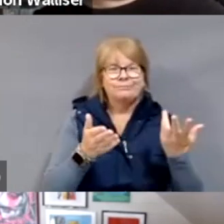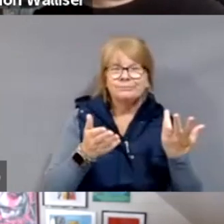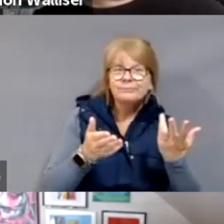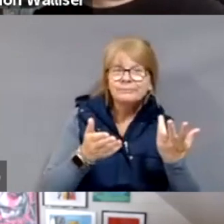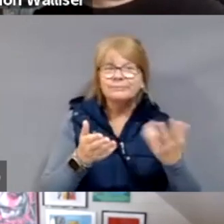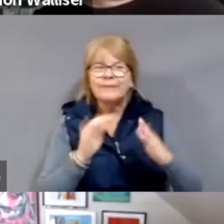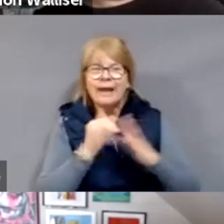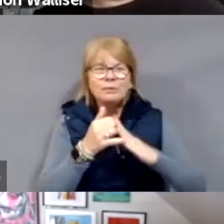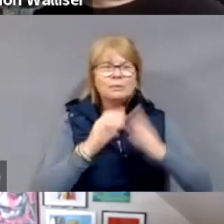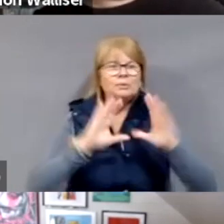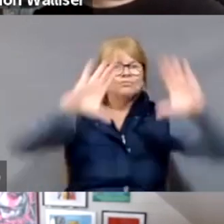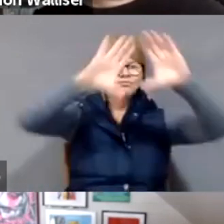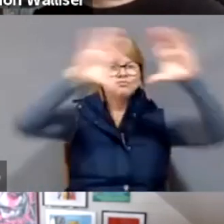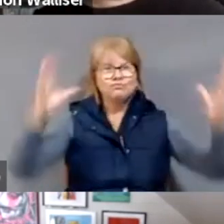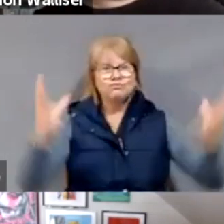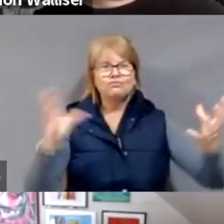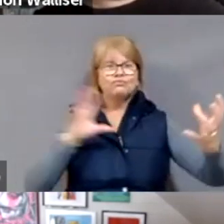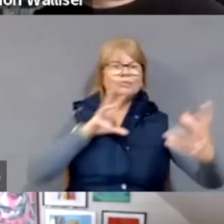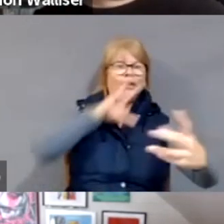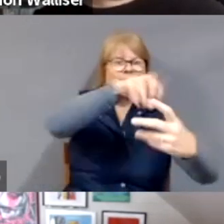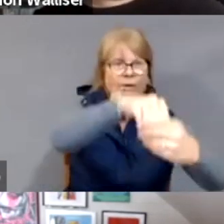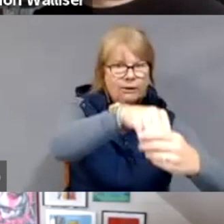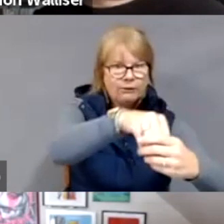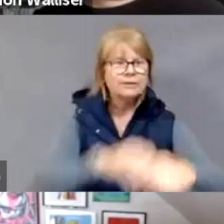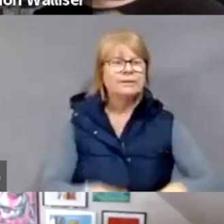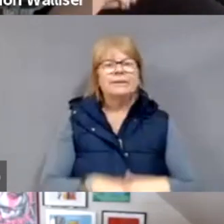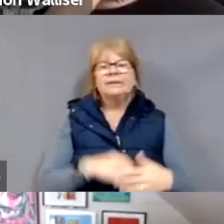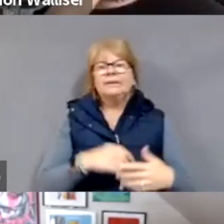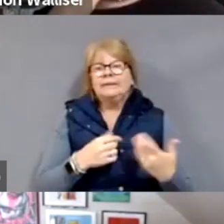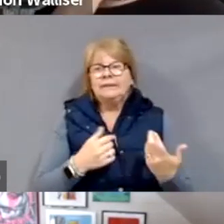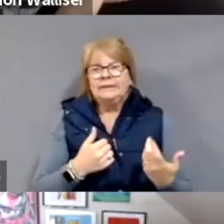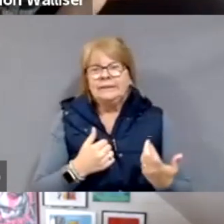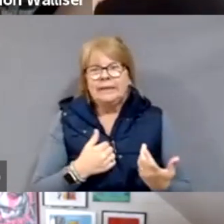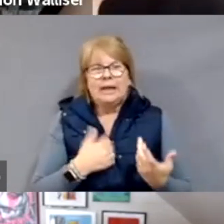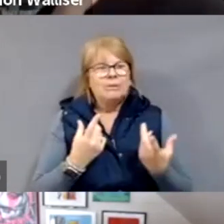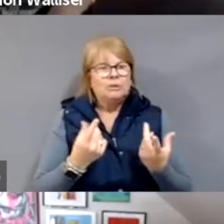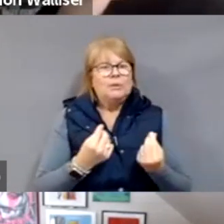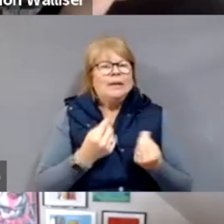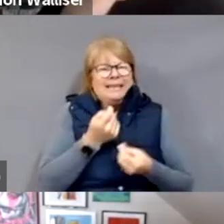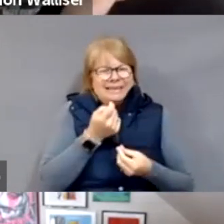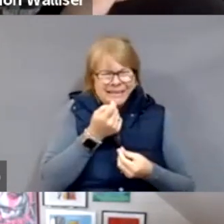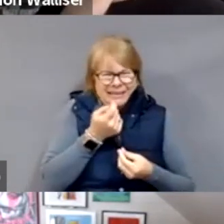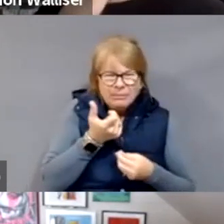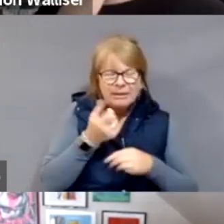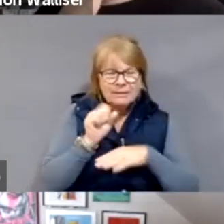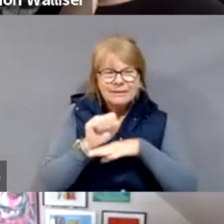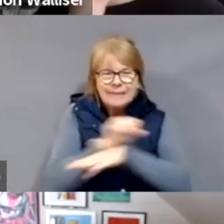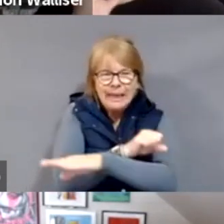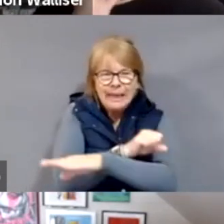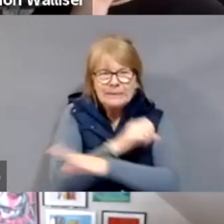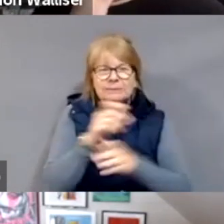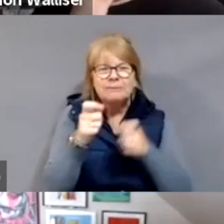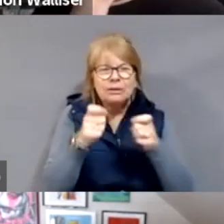door too. I'm kind of I've been doing a little bit of stage management with a